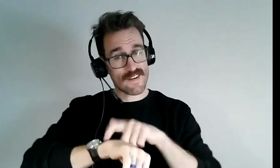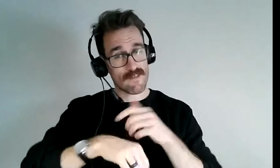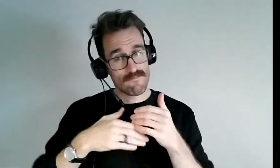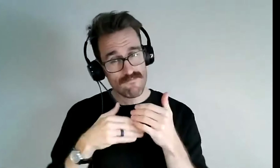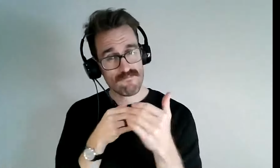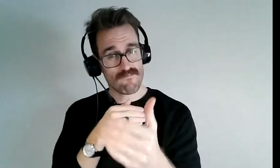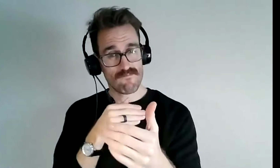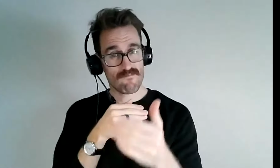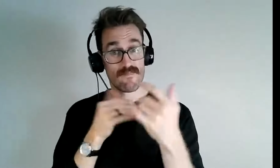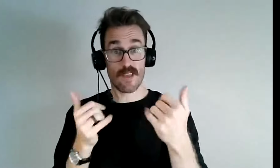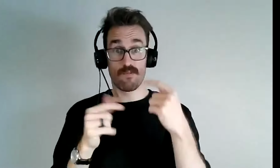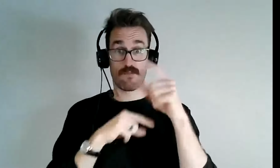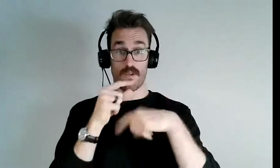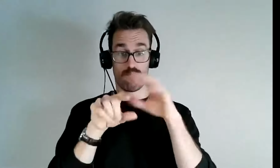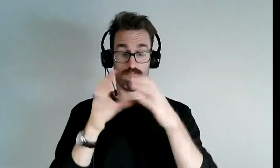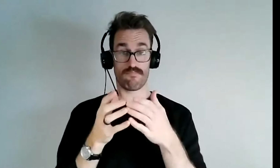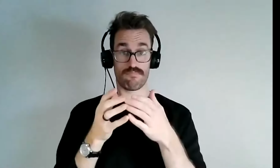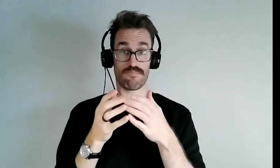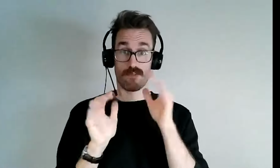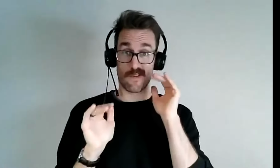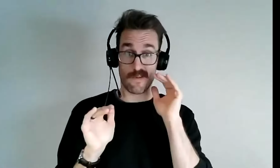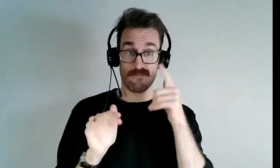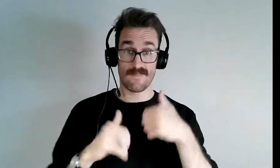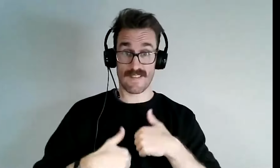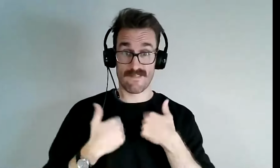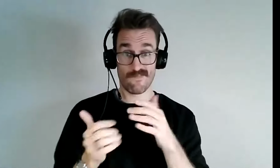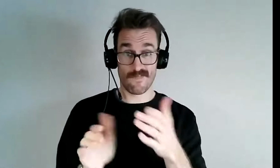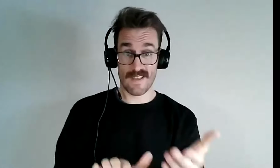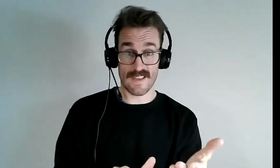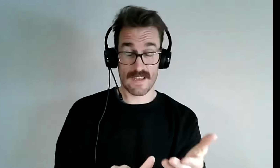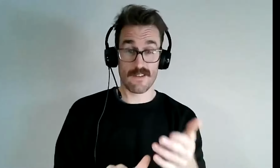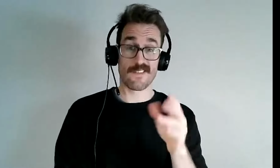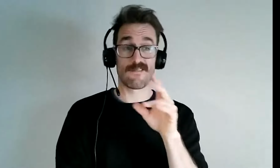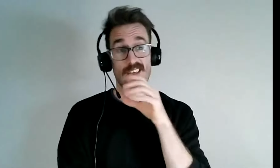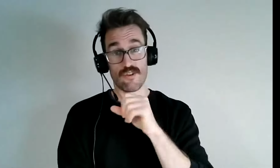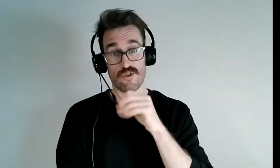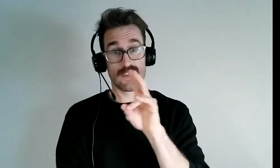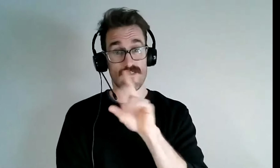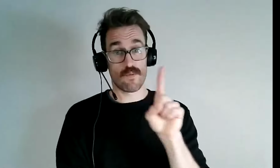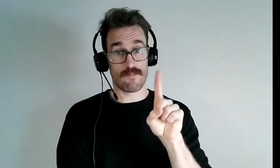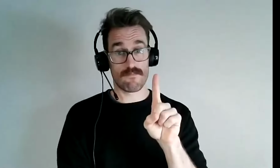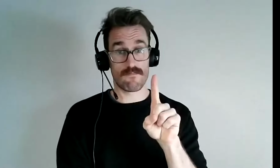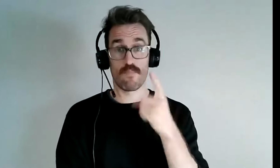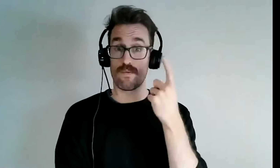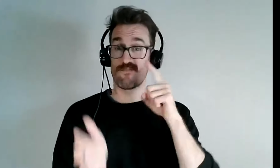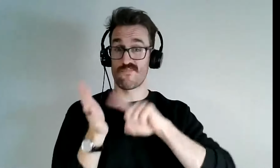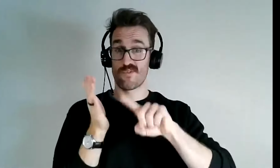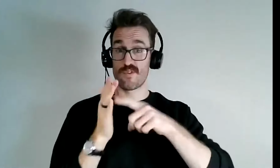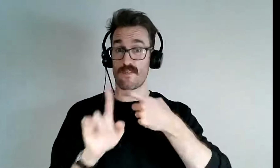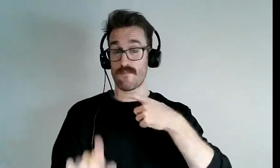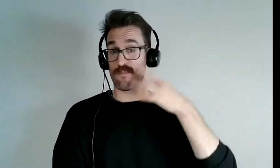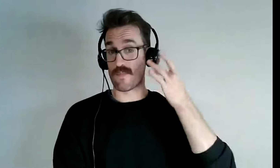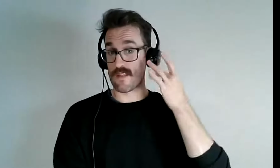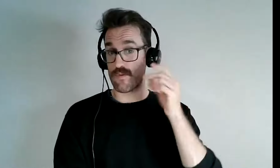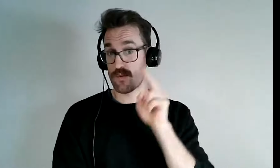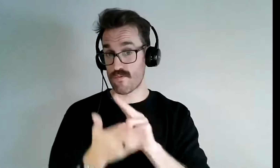life expectancy right now, it's around 71 years old. A group of researchers from University of California